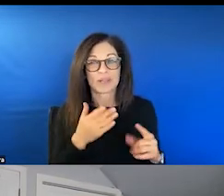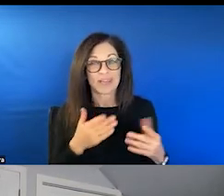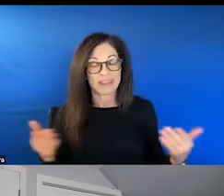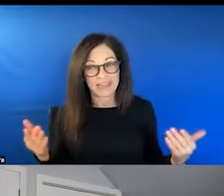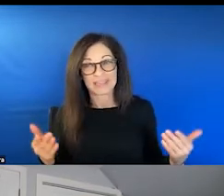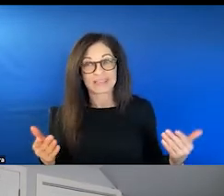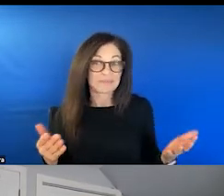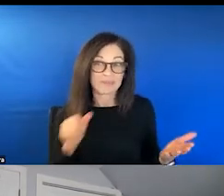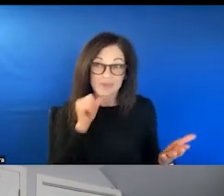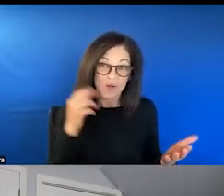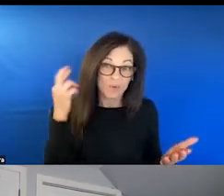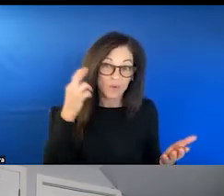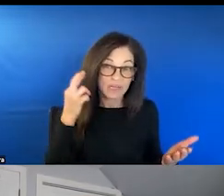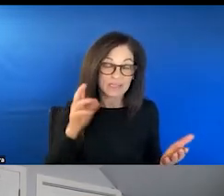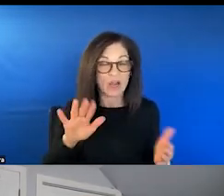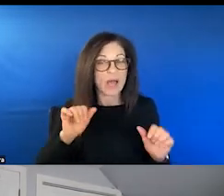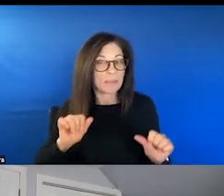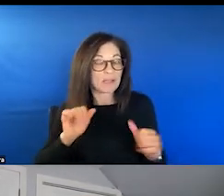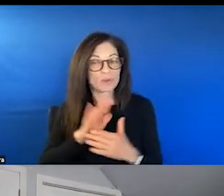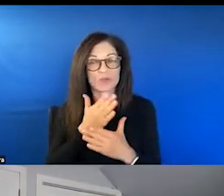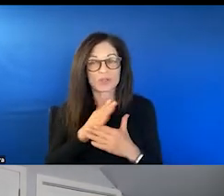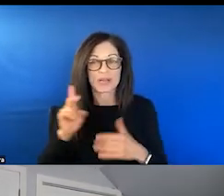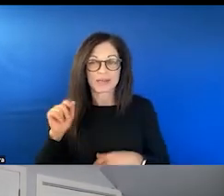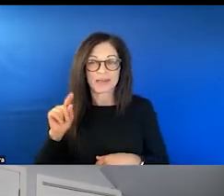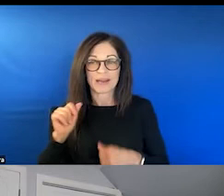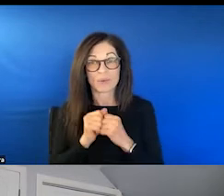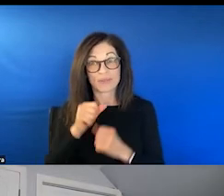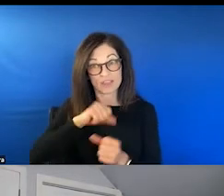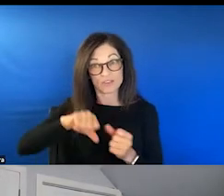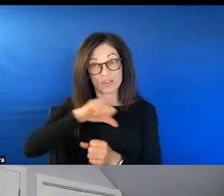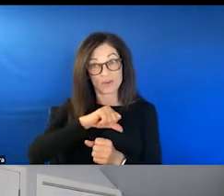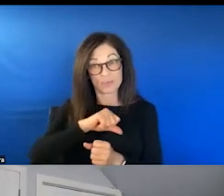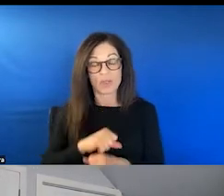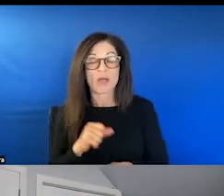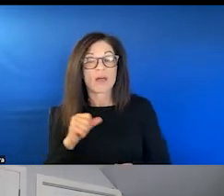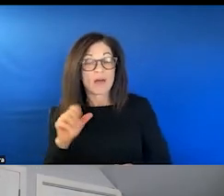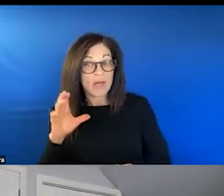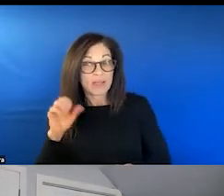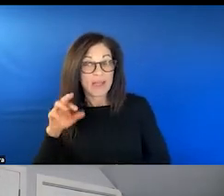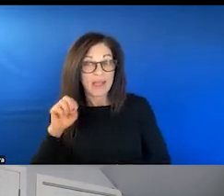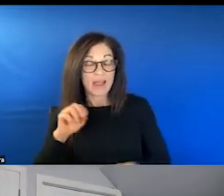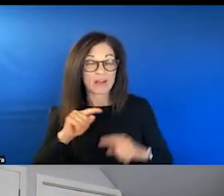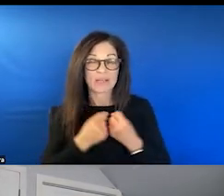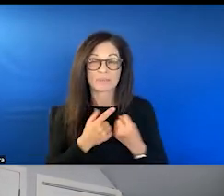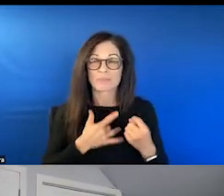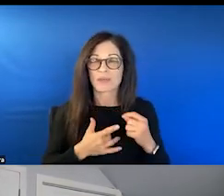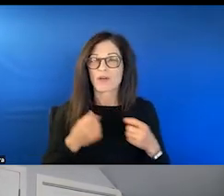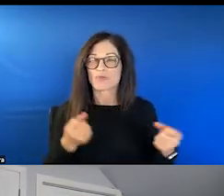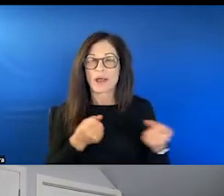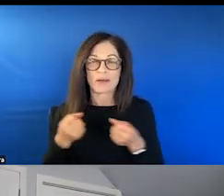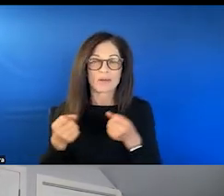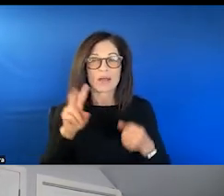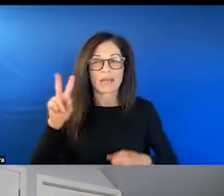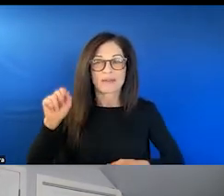that is their ability to share data with each other. Operationally, CARE teams are riding around in vans together, and the issue of who